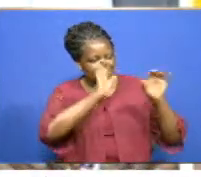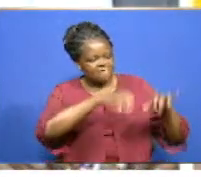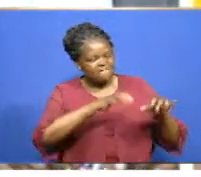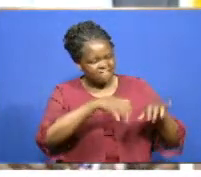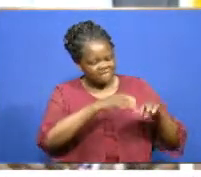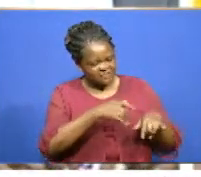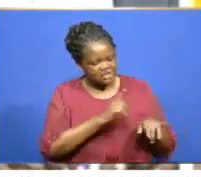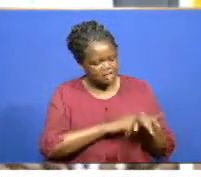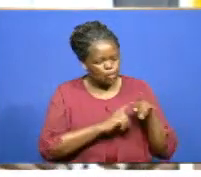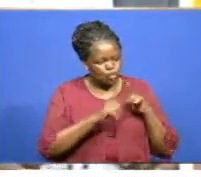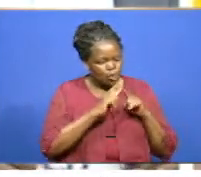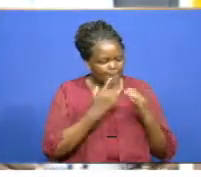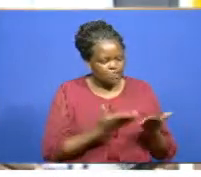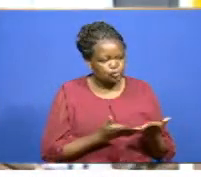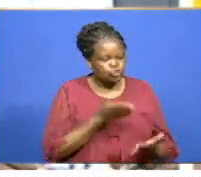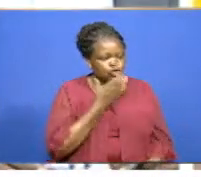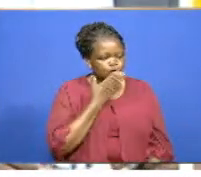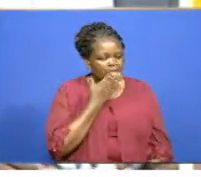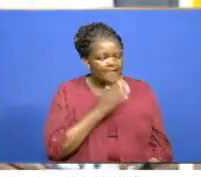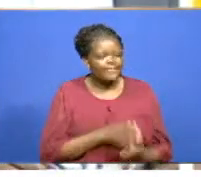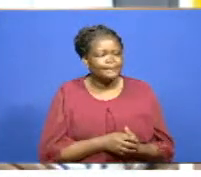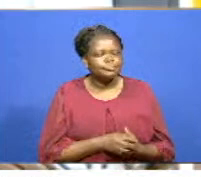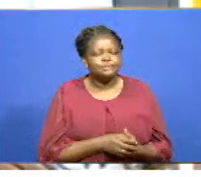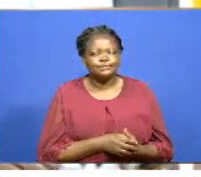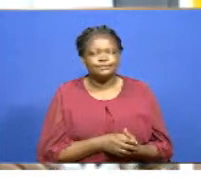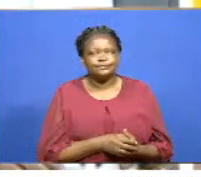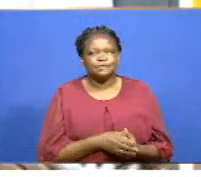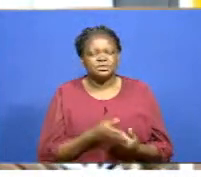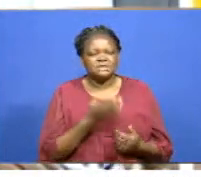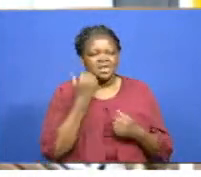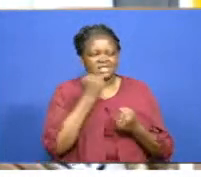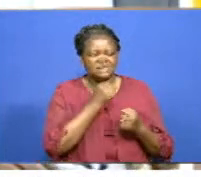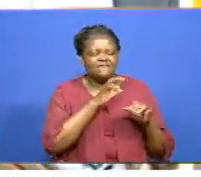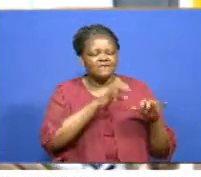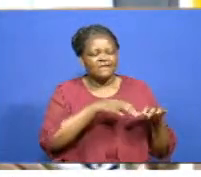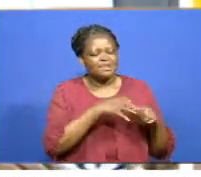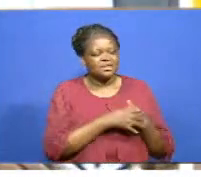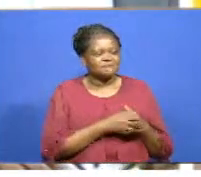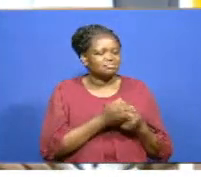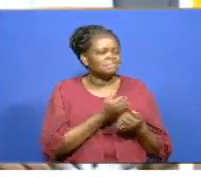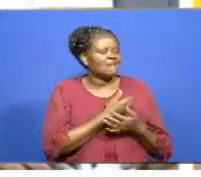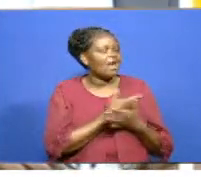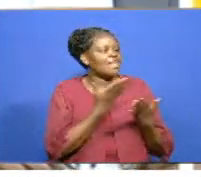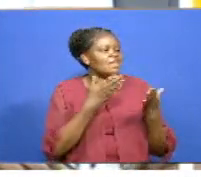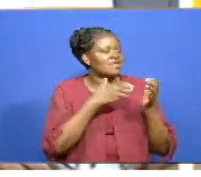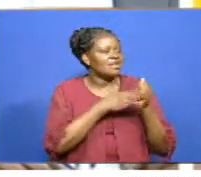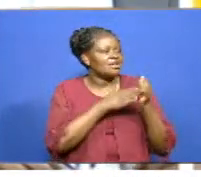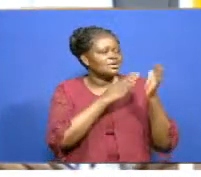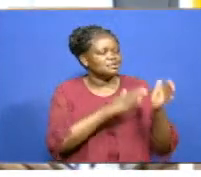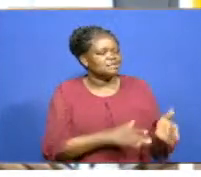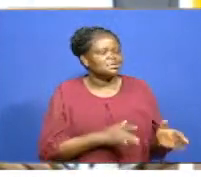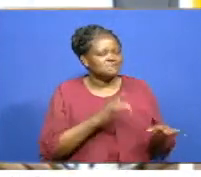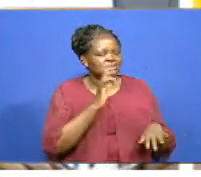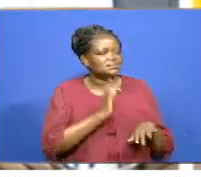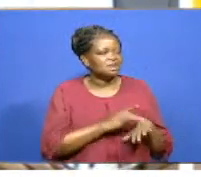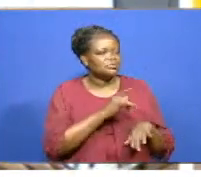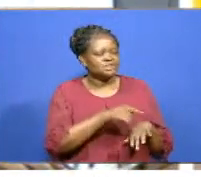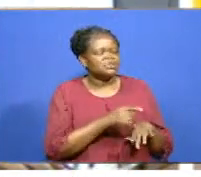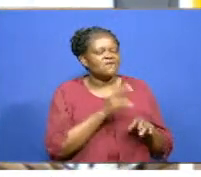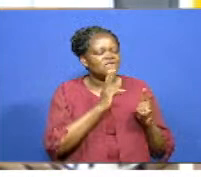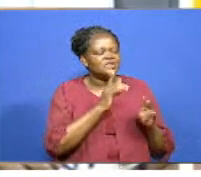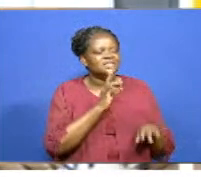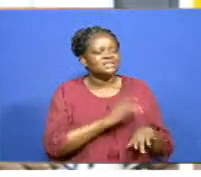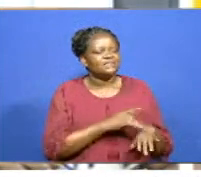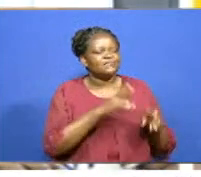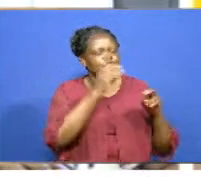when you talk about sugar and sugarcane farming. Any leader touching on that is a very sensitive issue,